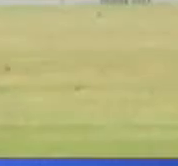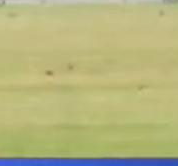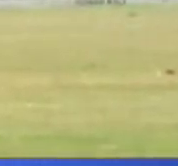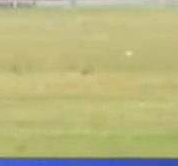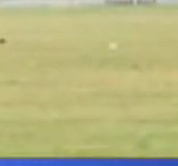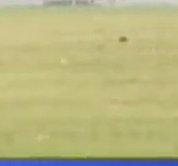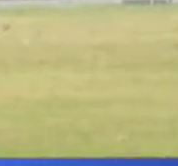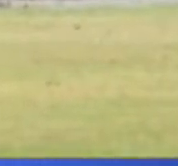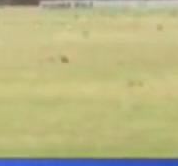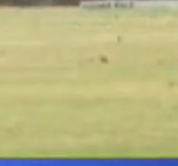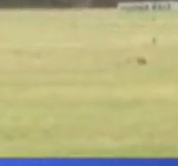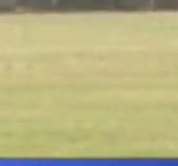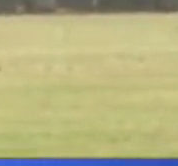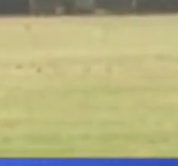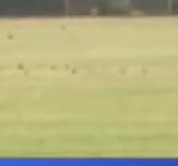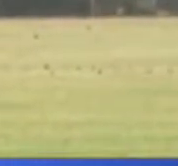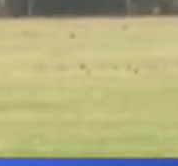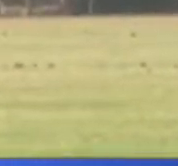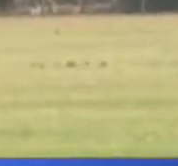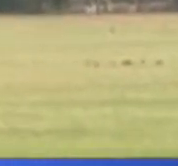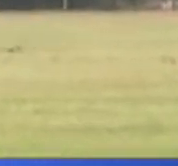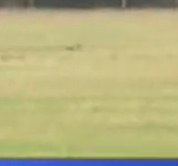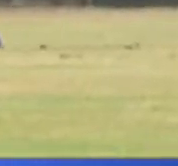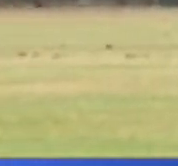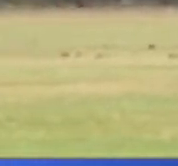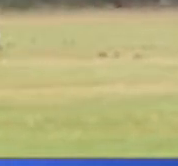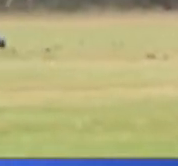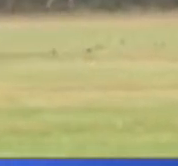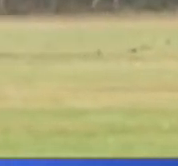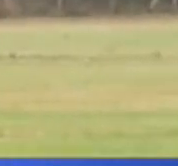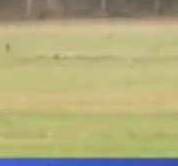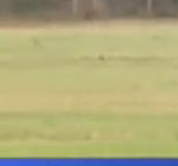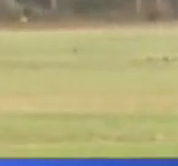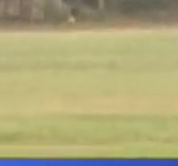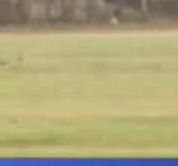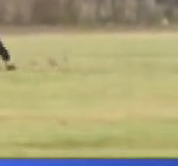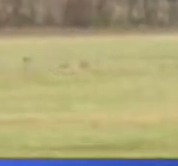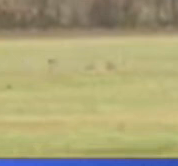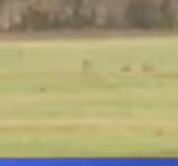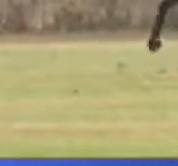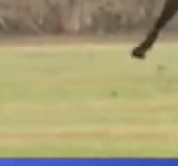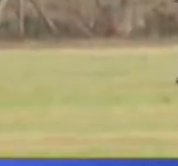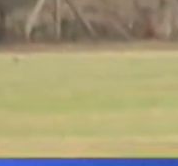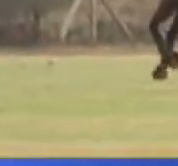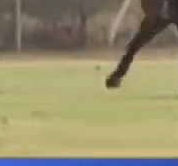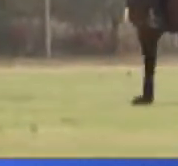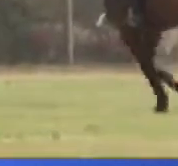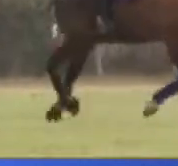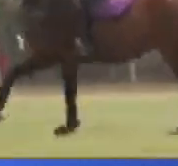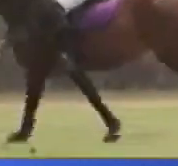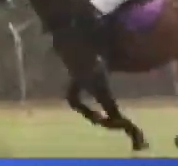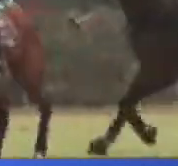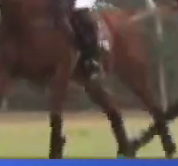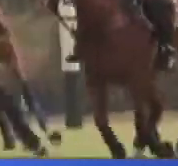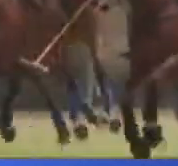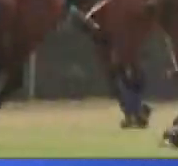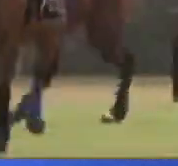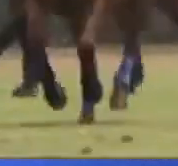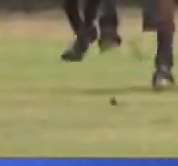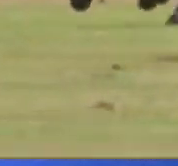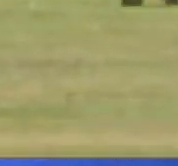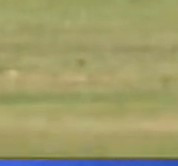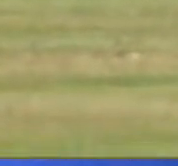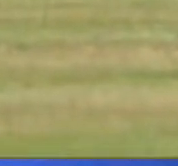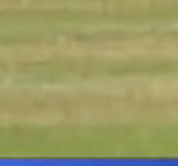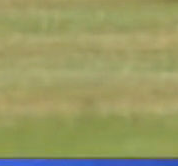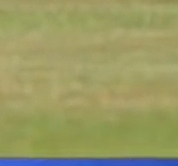Look at the way around there and then locked in, I think. You know, from the victim, goes through the whole tournament. Lovely tail shot